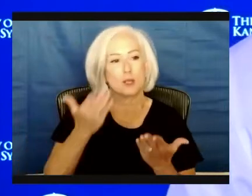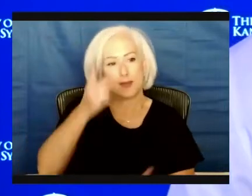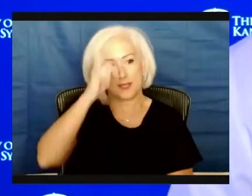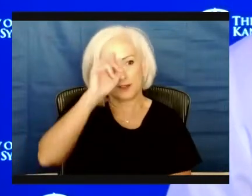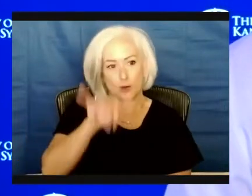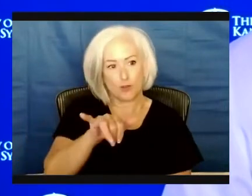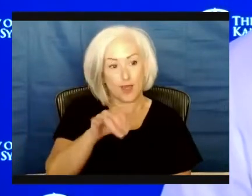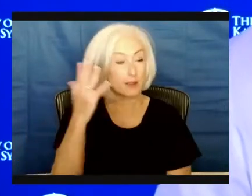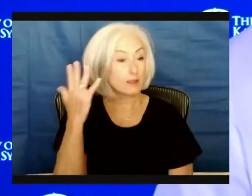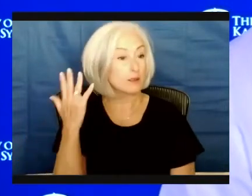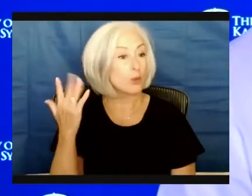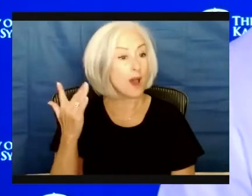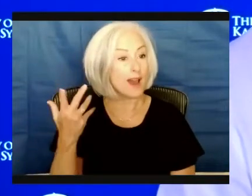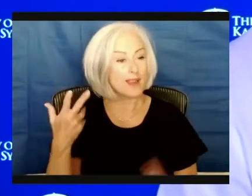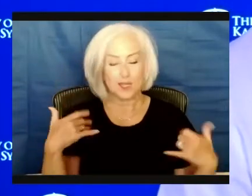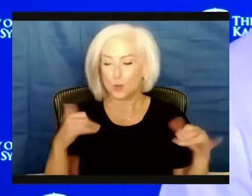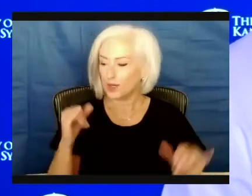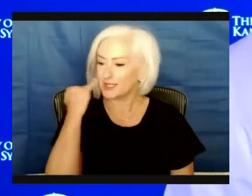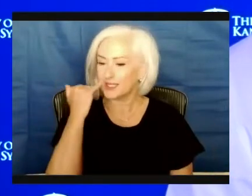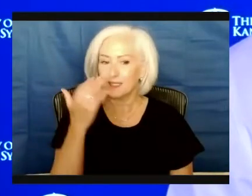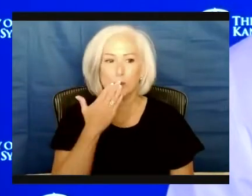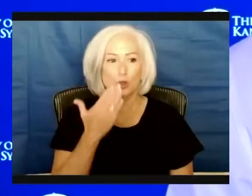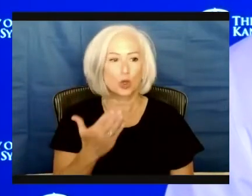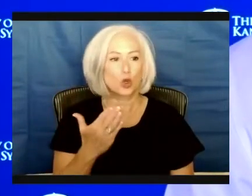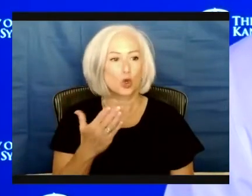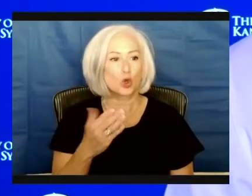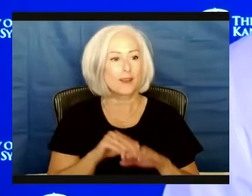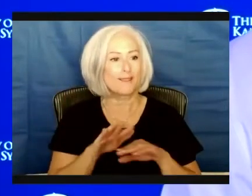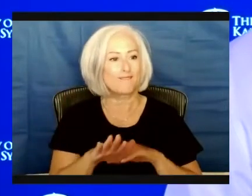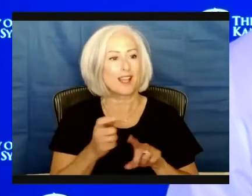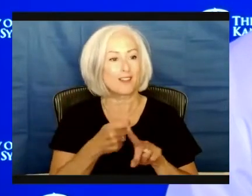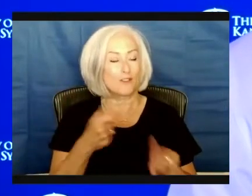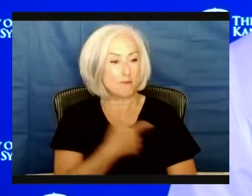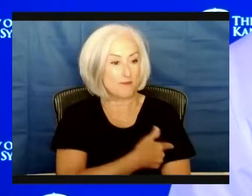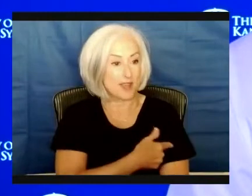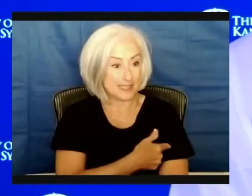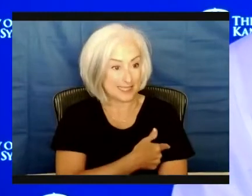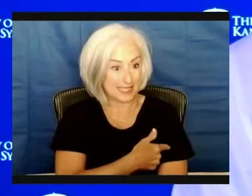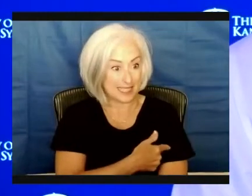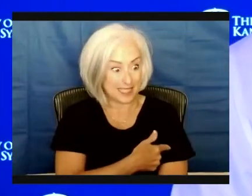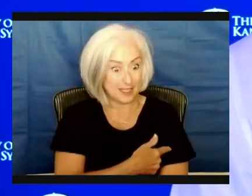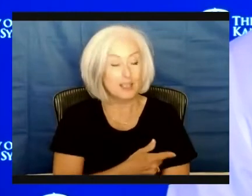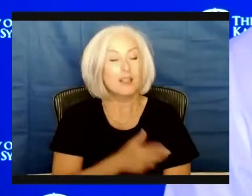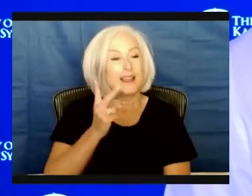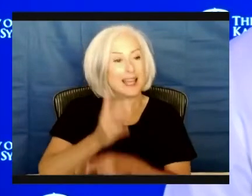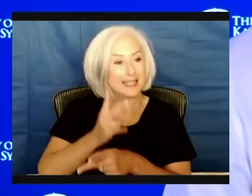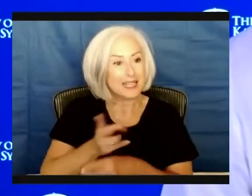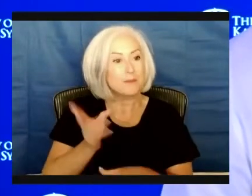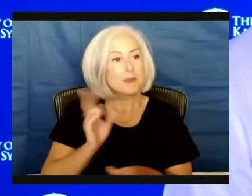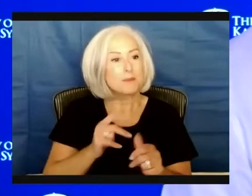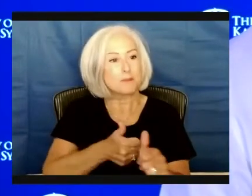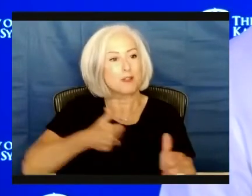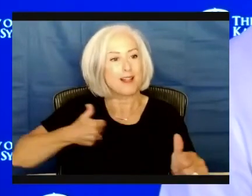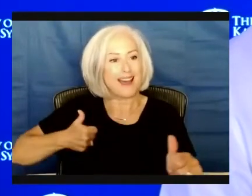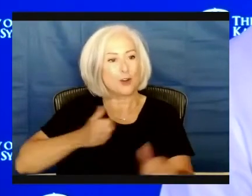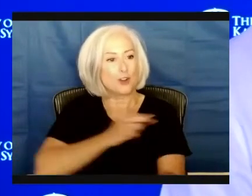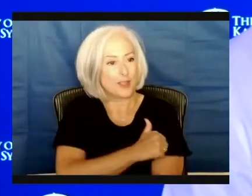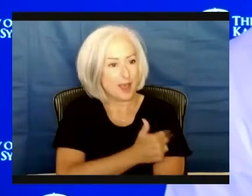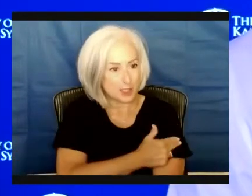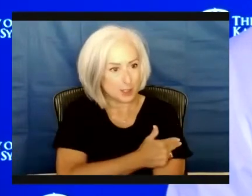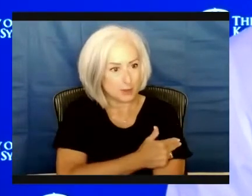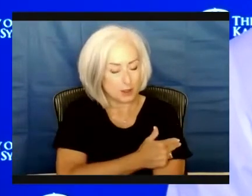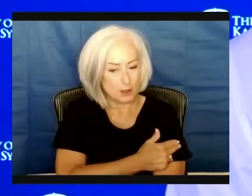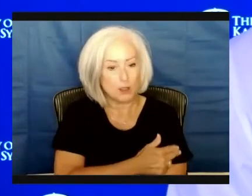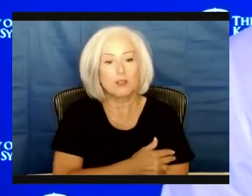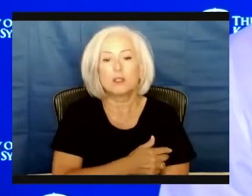still seen very good effectiveness from this vaccine immunity at keeping people out of the hospital, keeping people from going to the